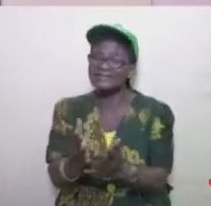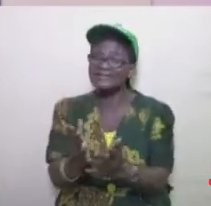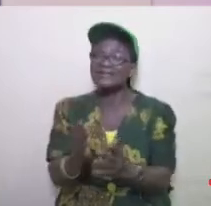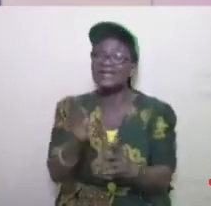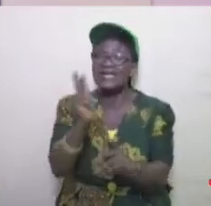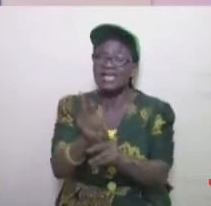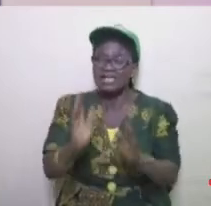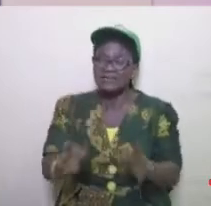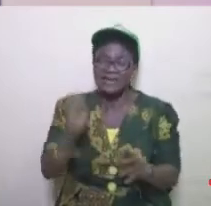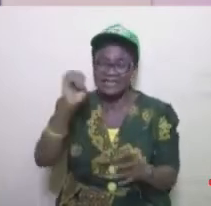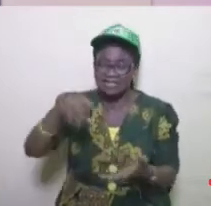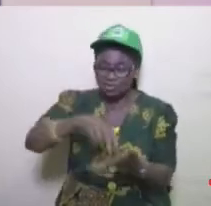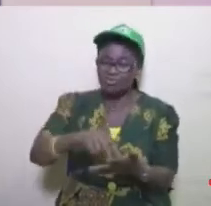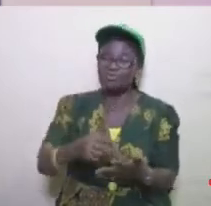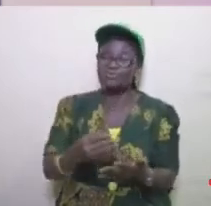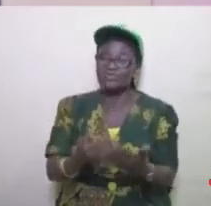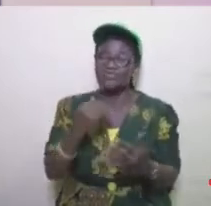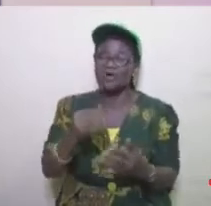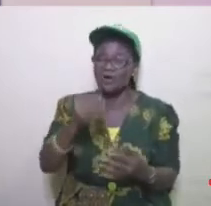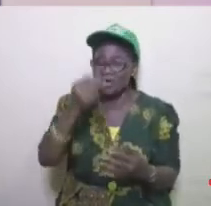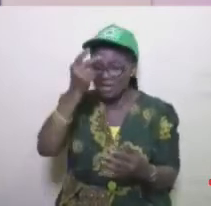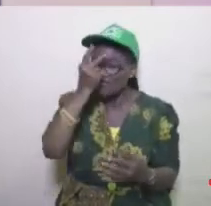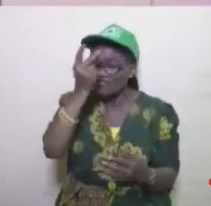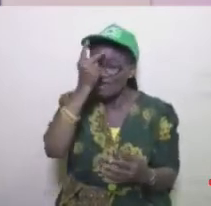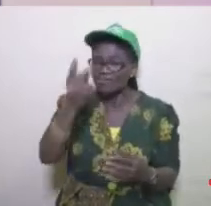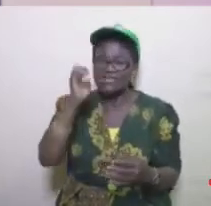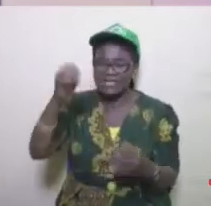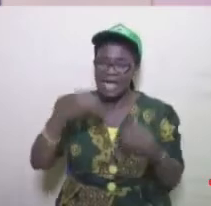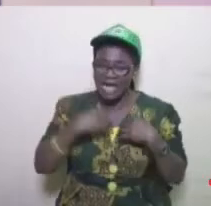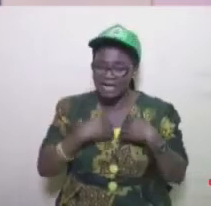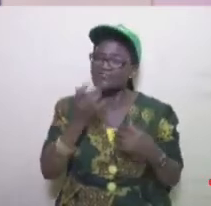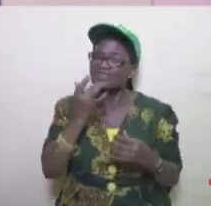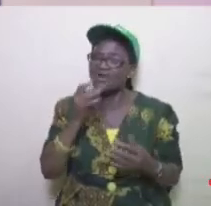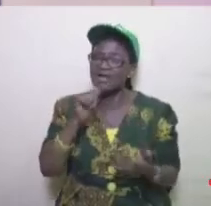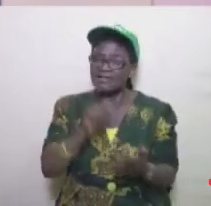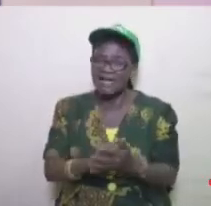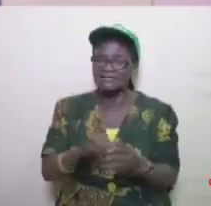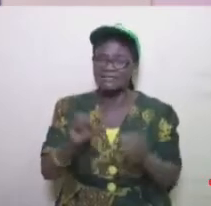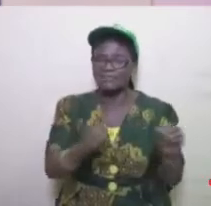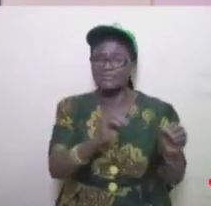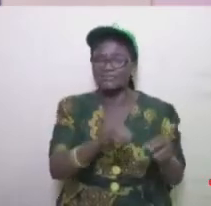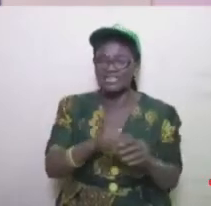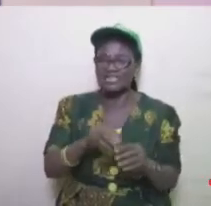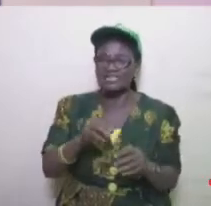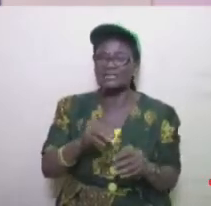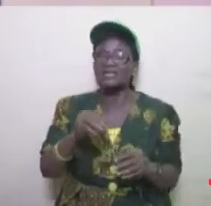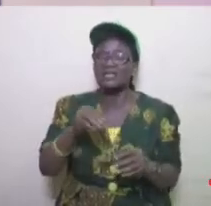Pharaoh, he had favor in the eyes of Pharaoh, who put him in charge of the whole kingdom.